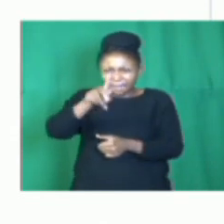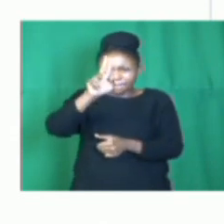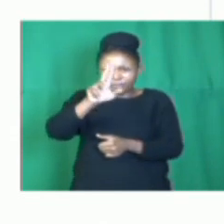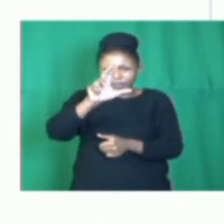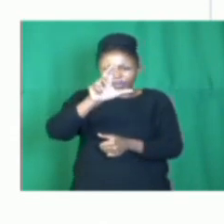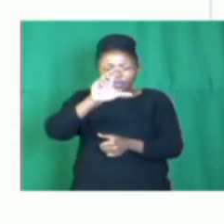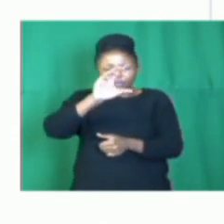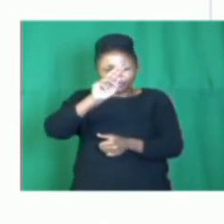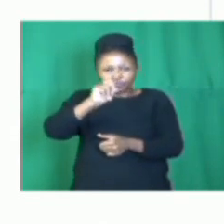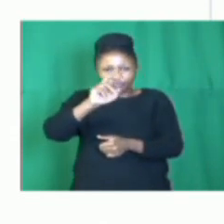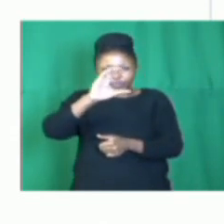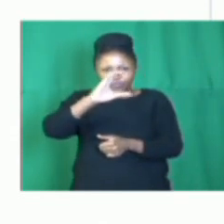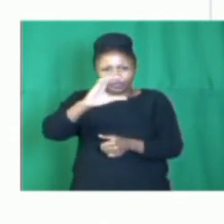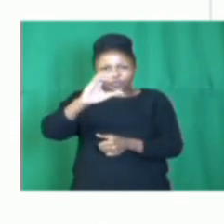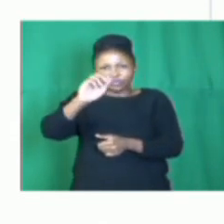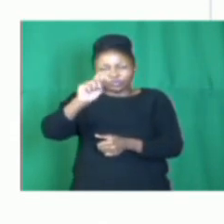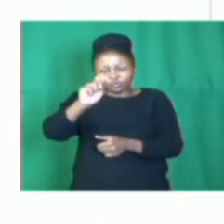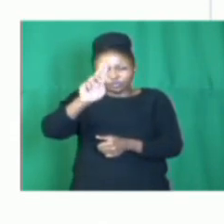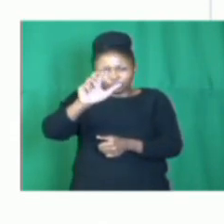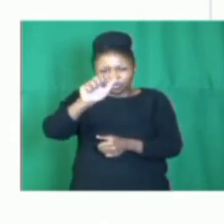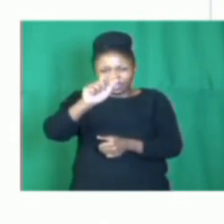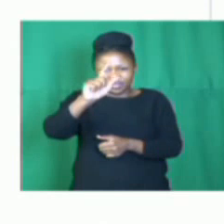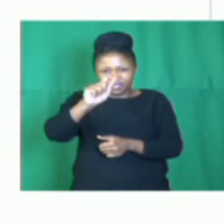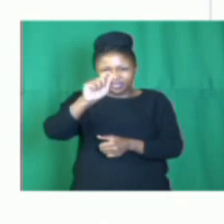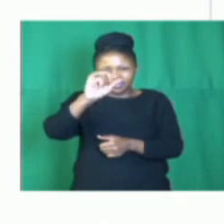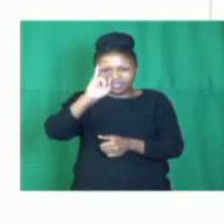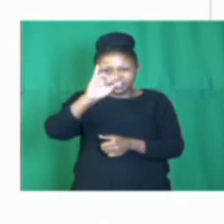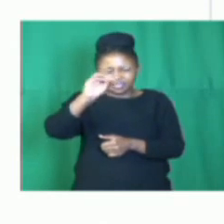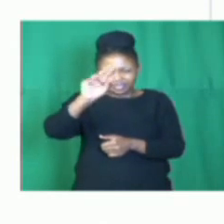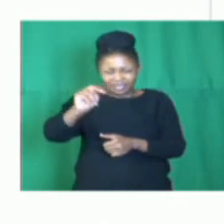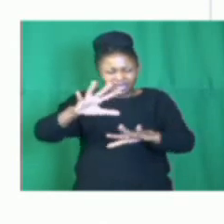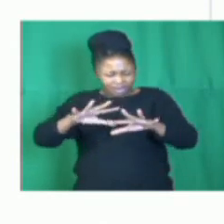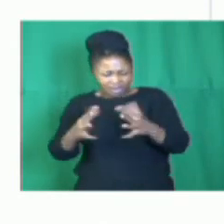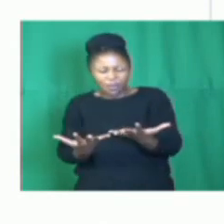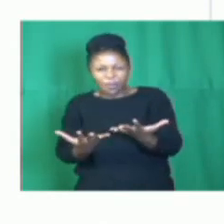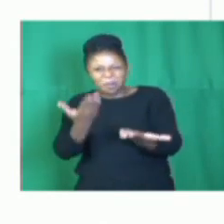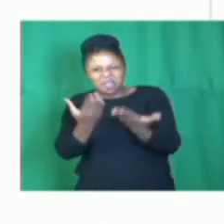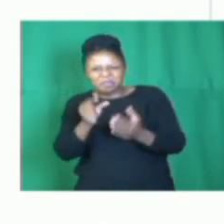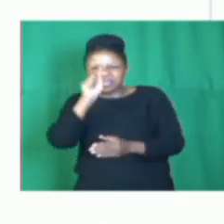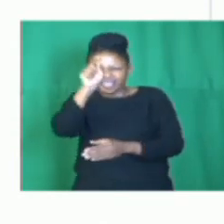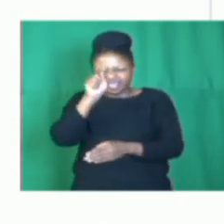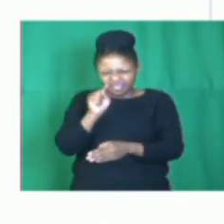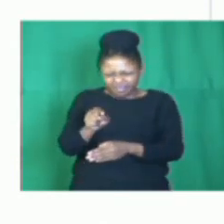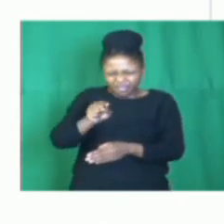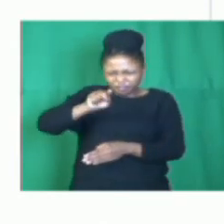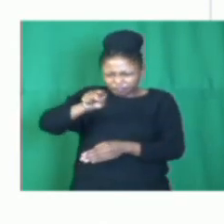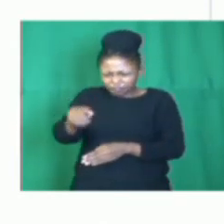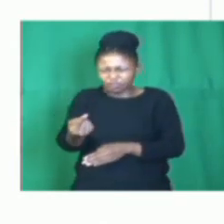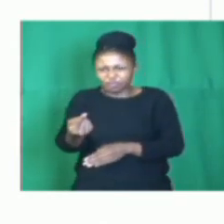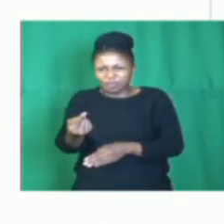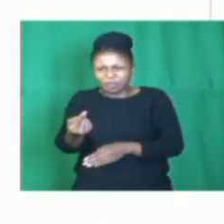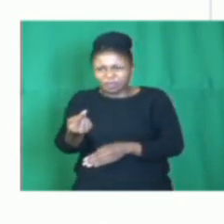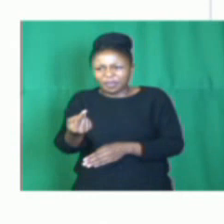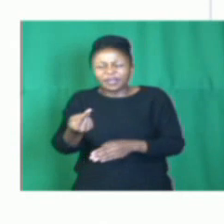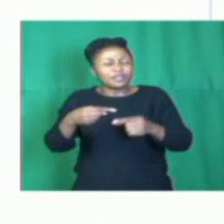For example, the capital letter, the full stop, proper nouns, etc. Then one